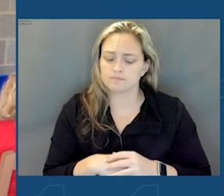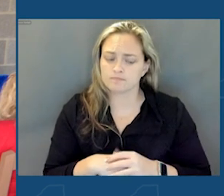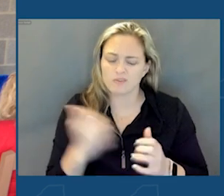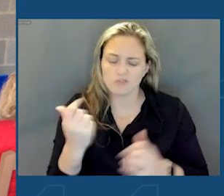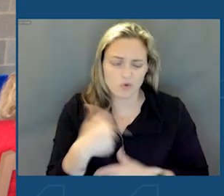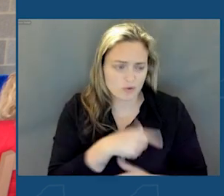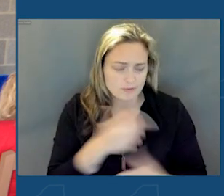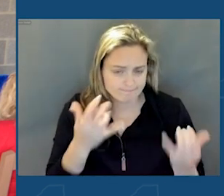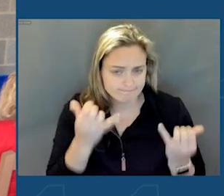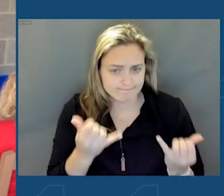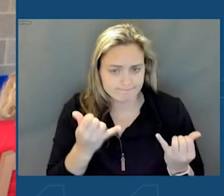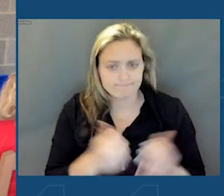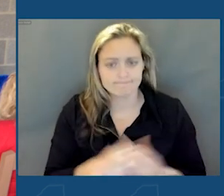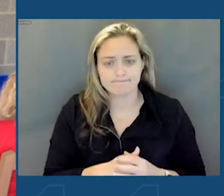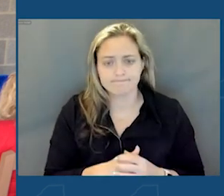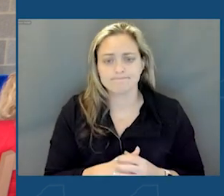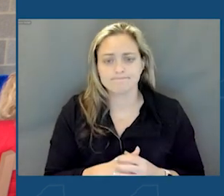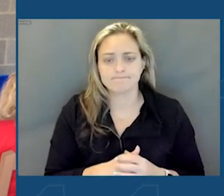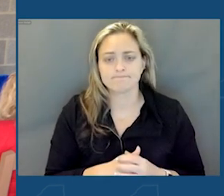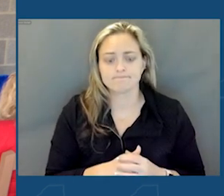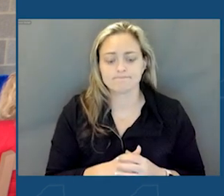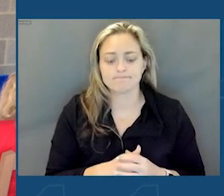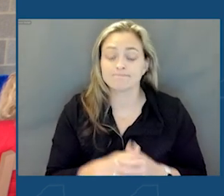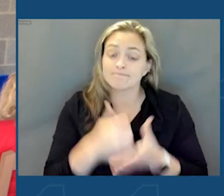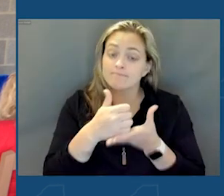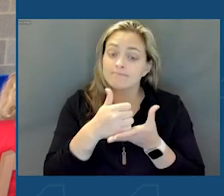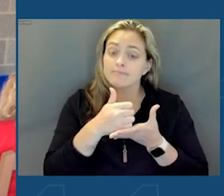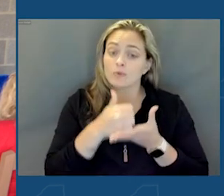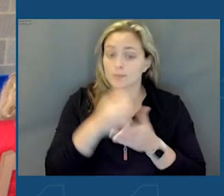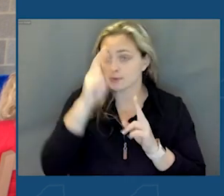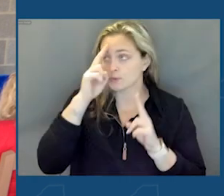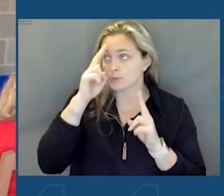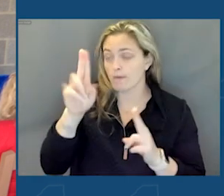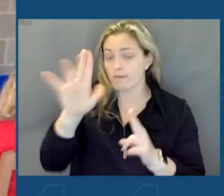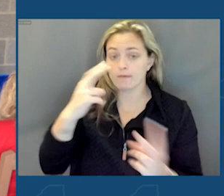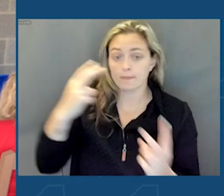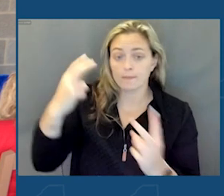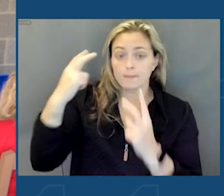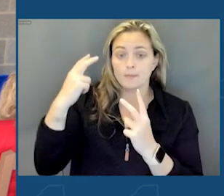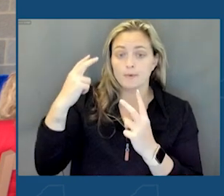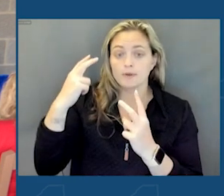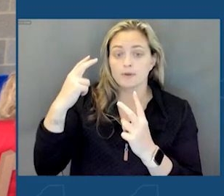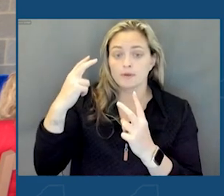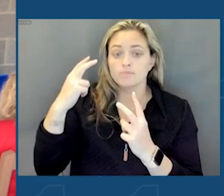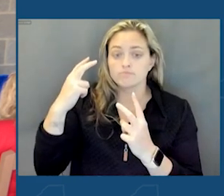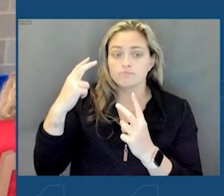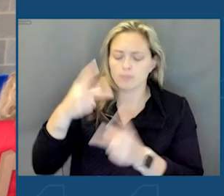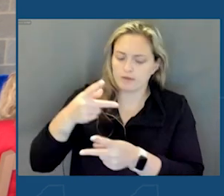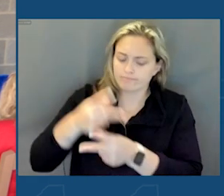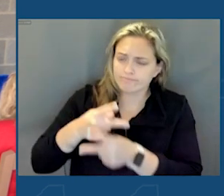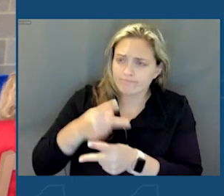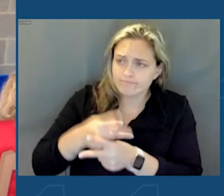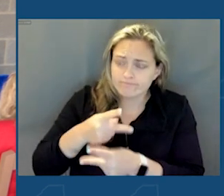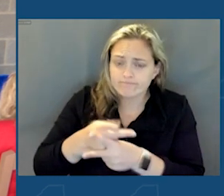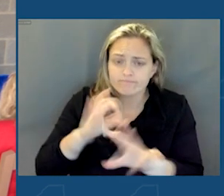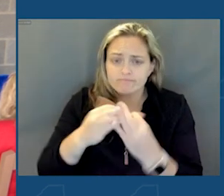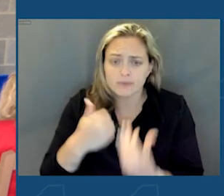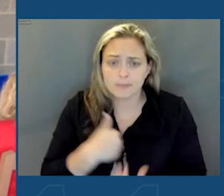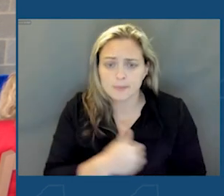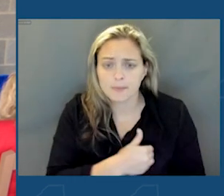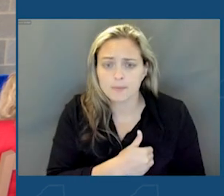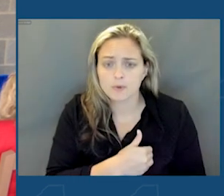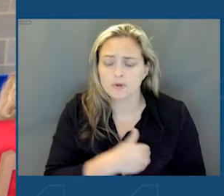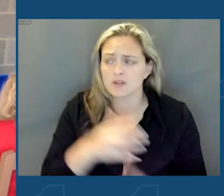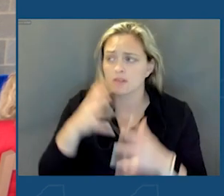here today. Help us to honor their memory by caring for their family members they have